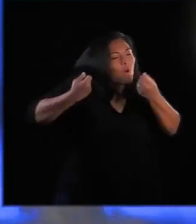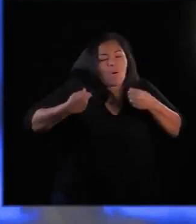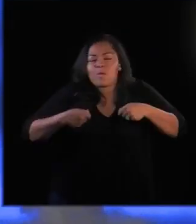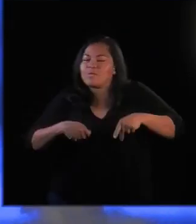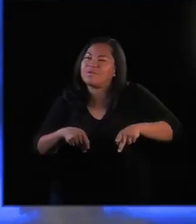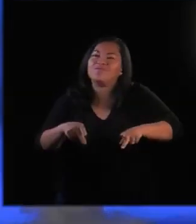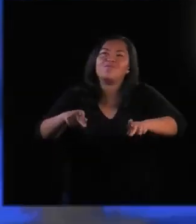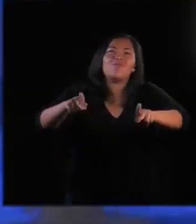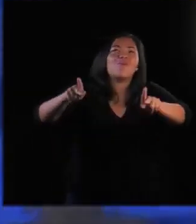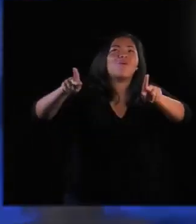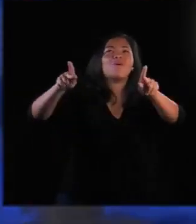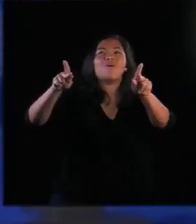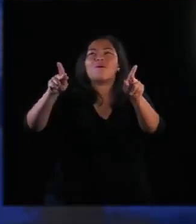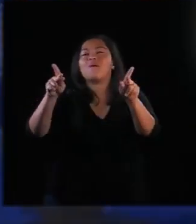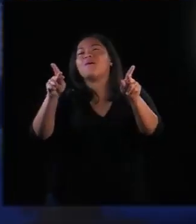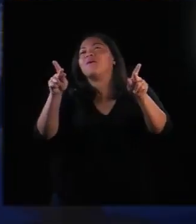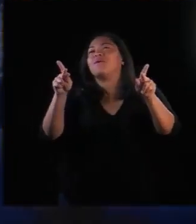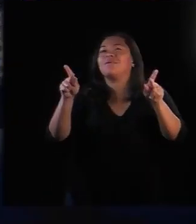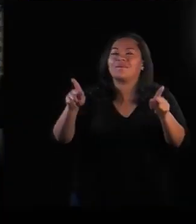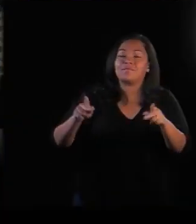An open